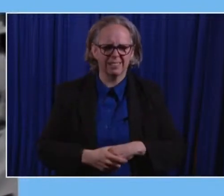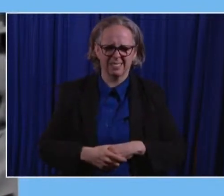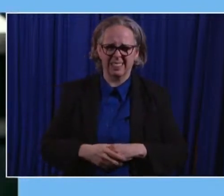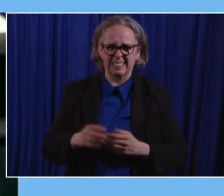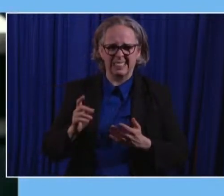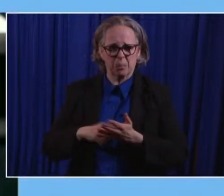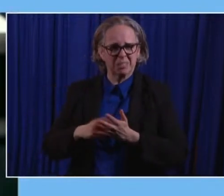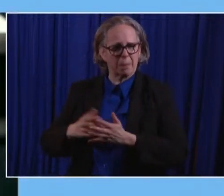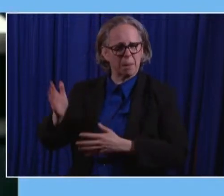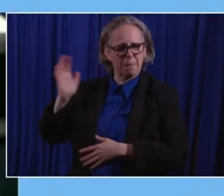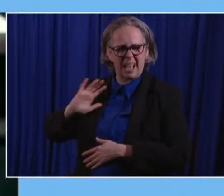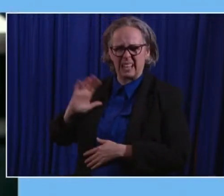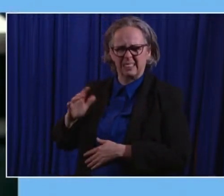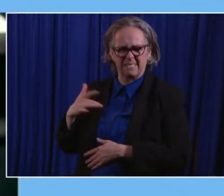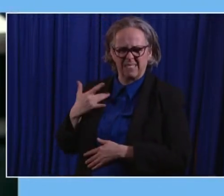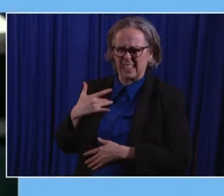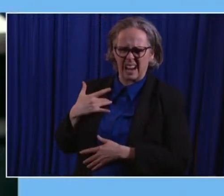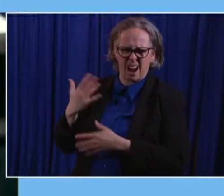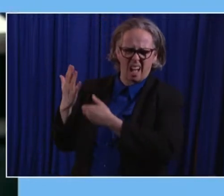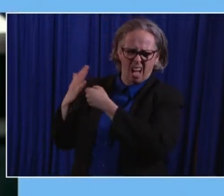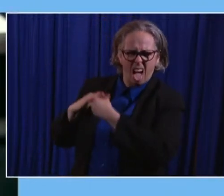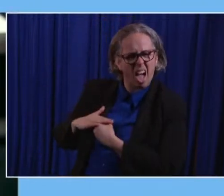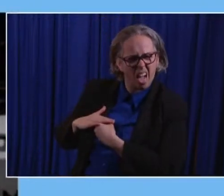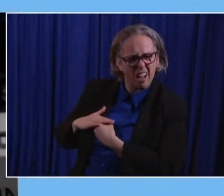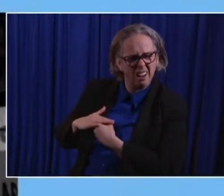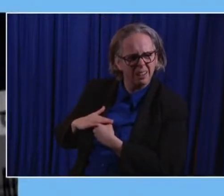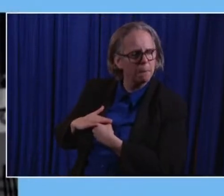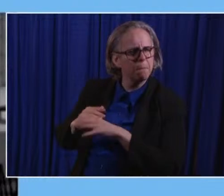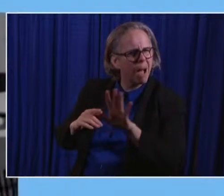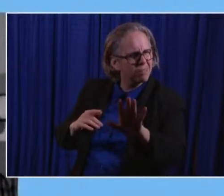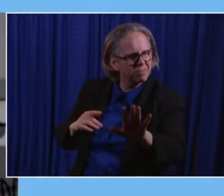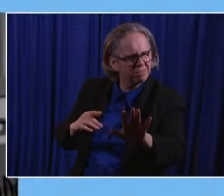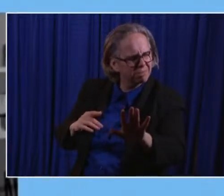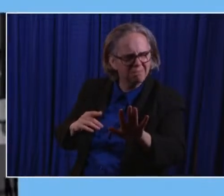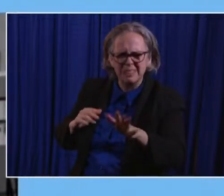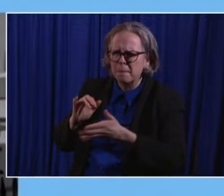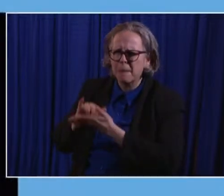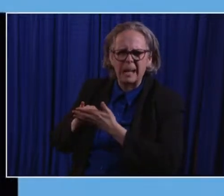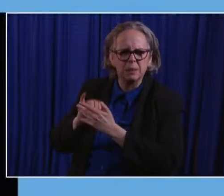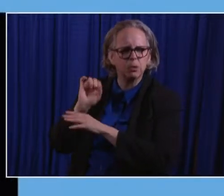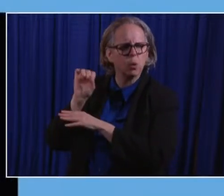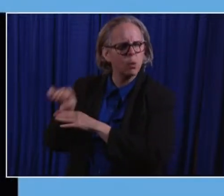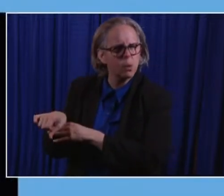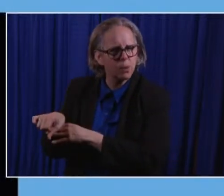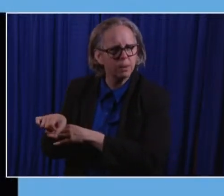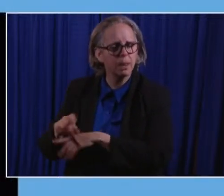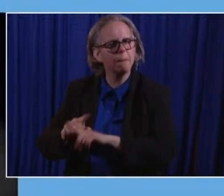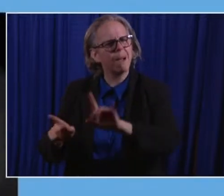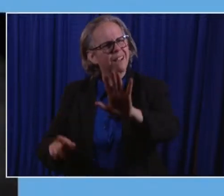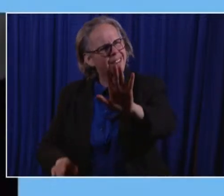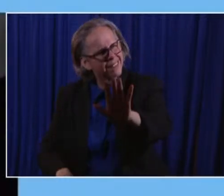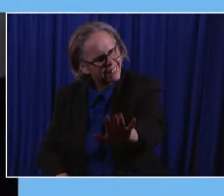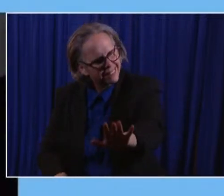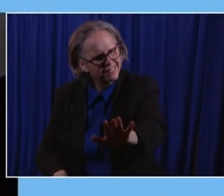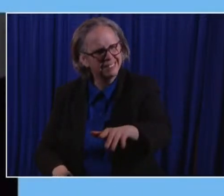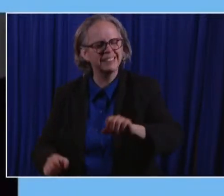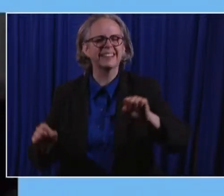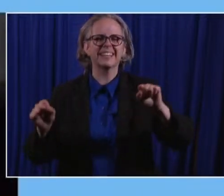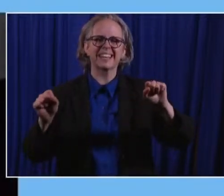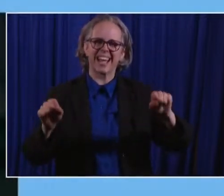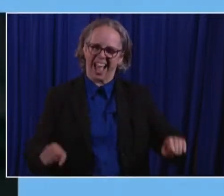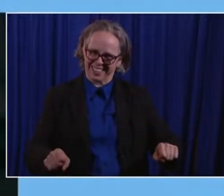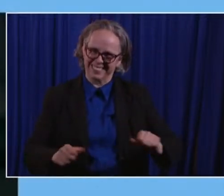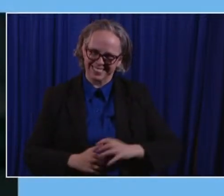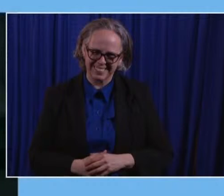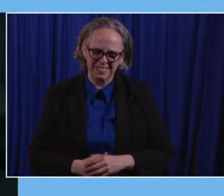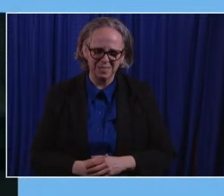in the distance. It can feel impossible to overcome. Wherever we go, Our road is filled with miles and miles of